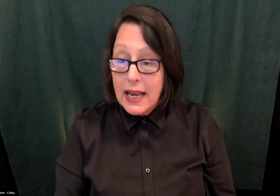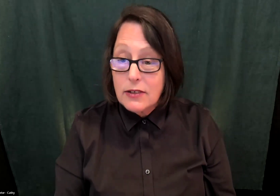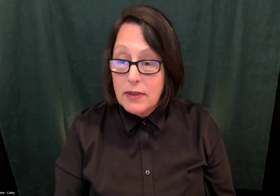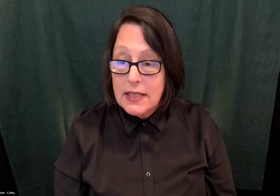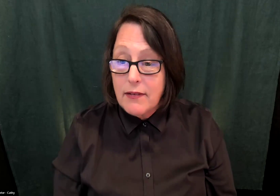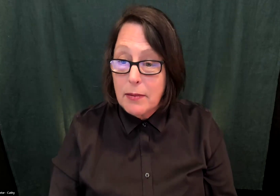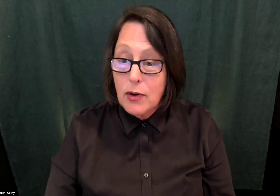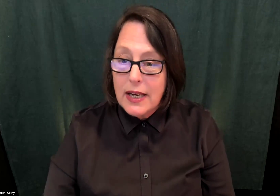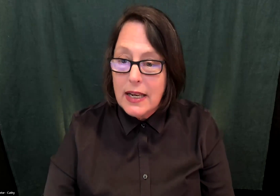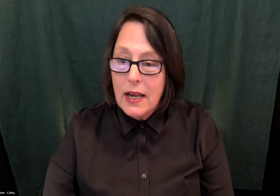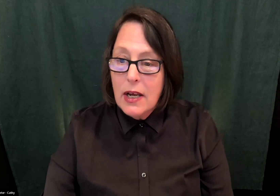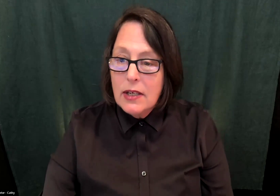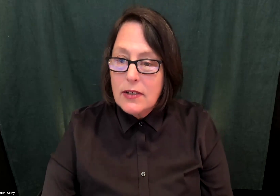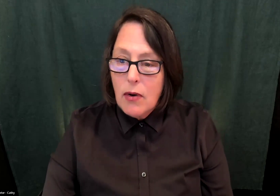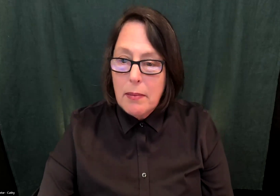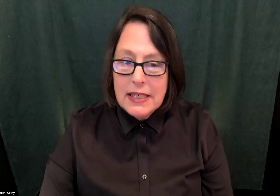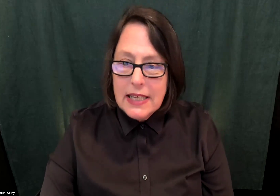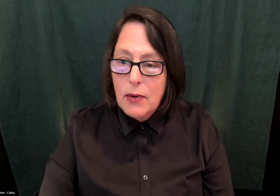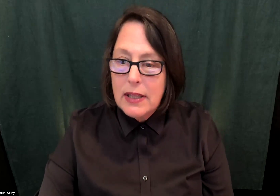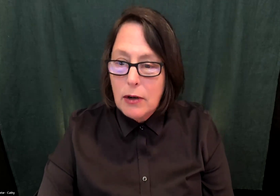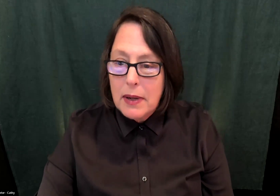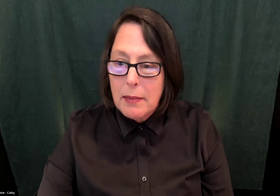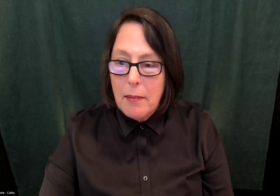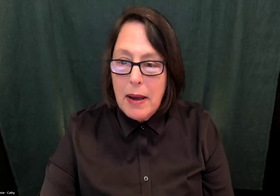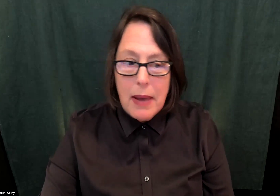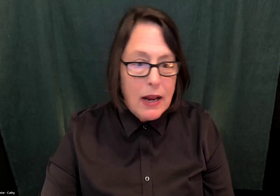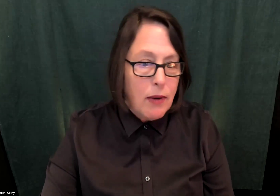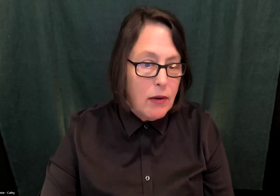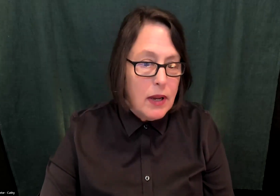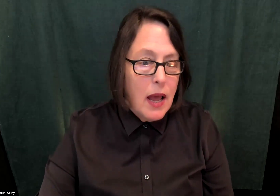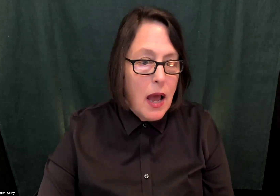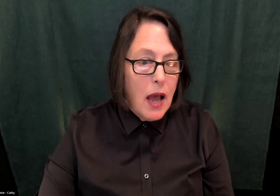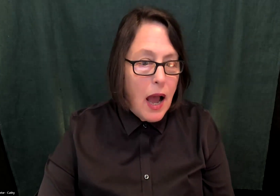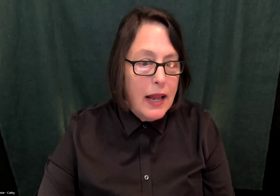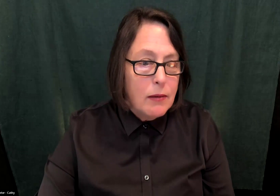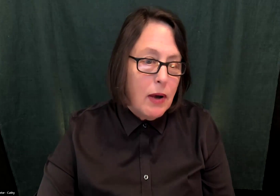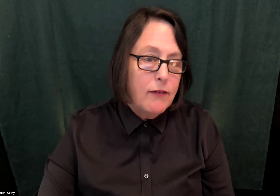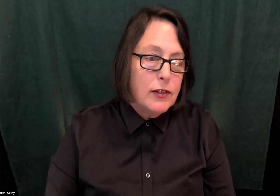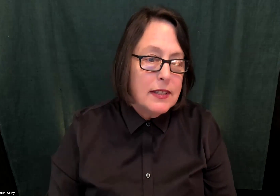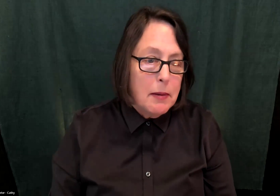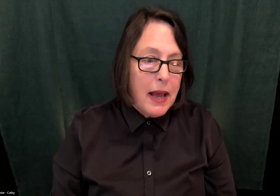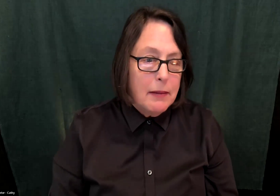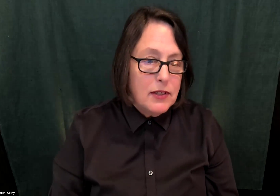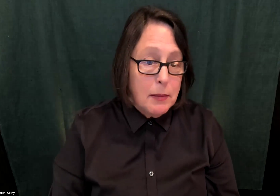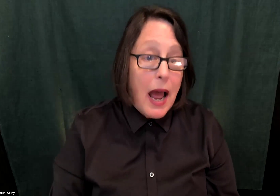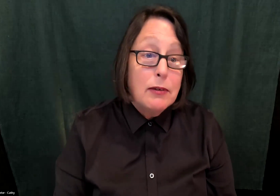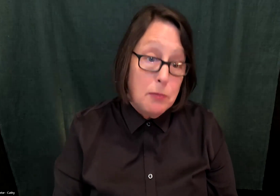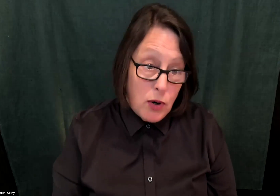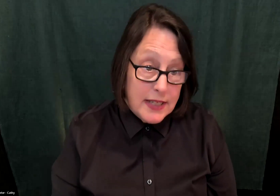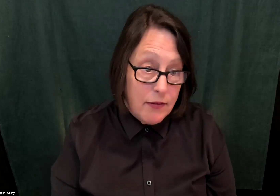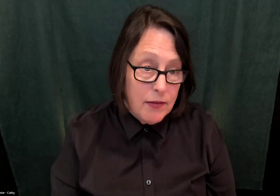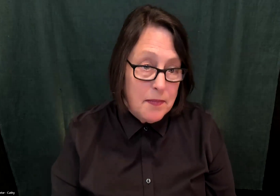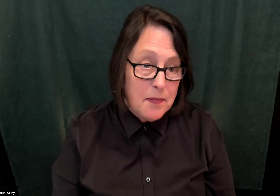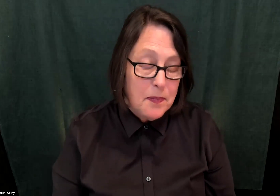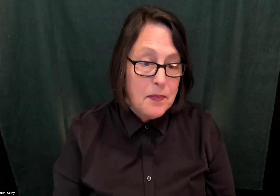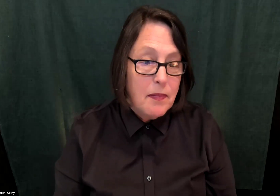getting engaged with the deaf community. So I'm going to tell you a little bit about my background. Well, first, let me back up just a little bit. I was born